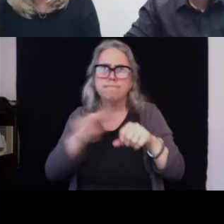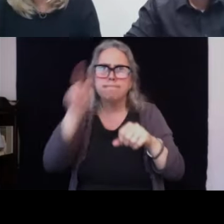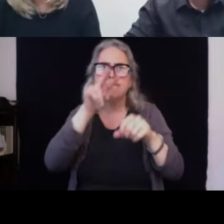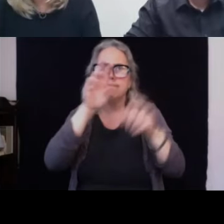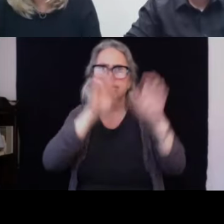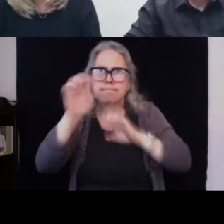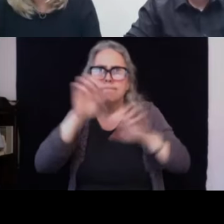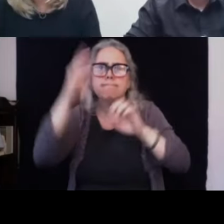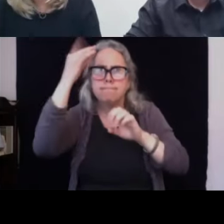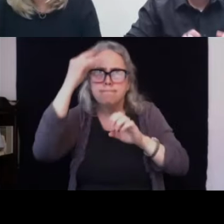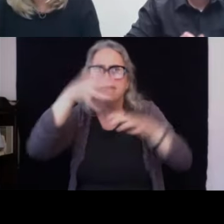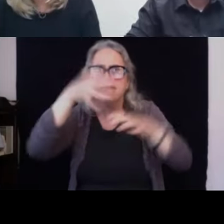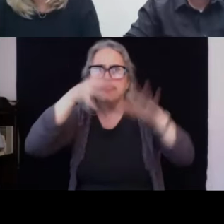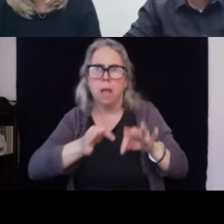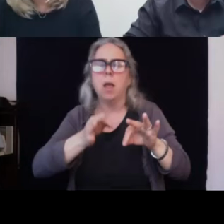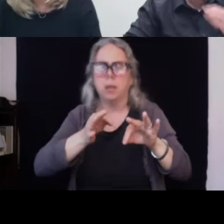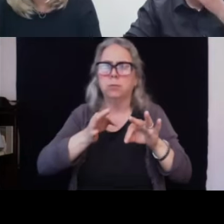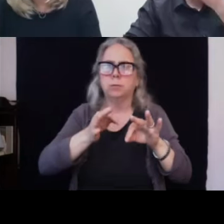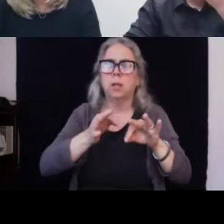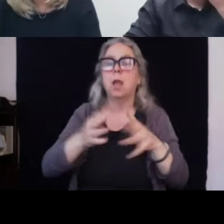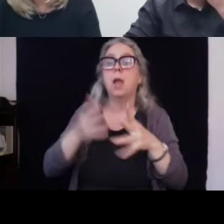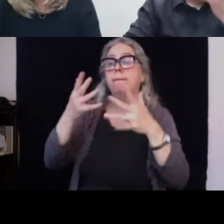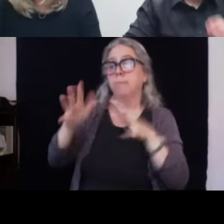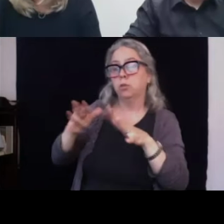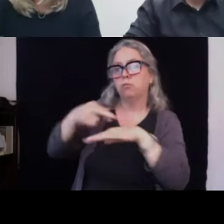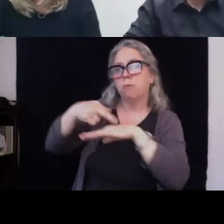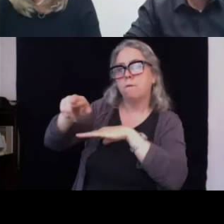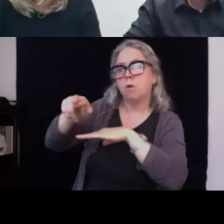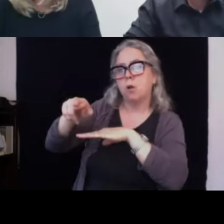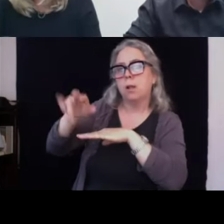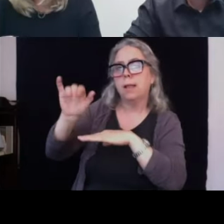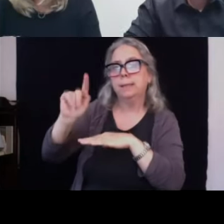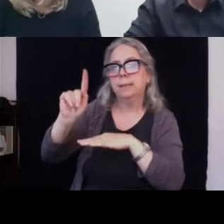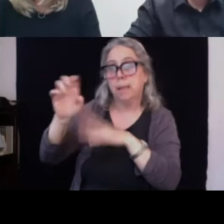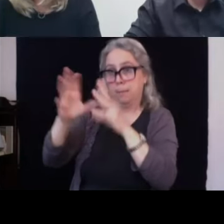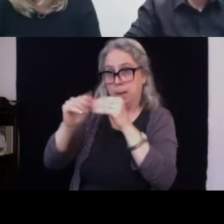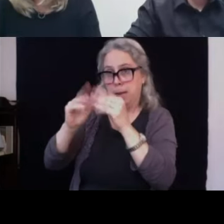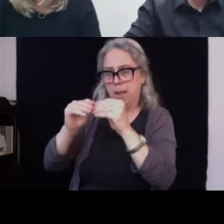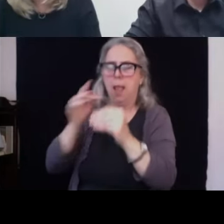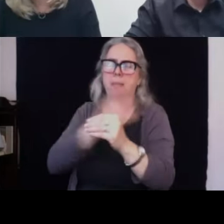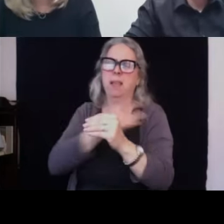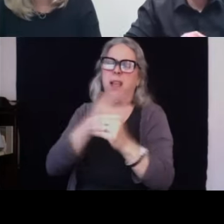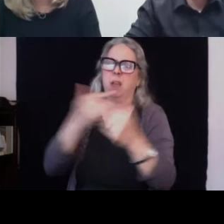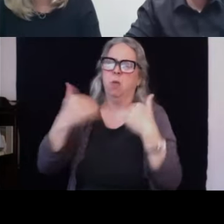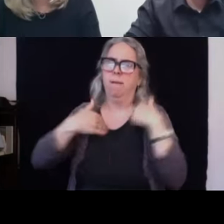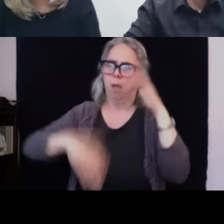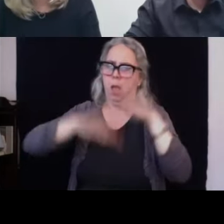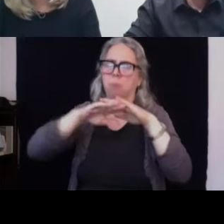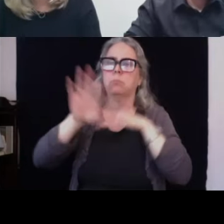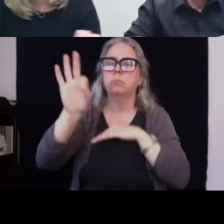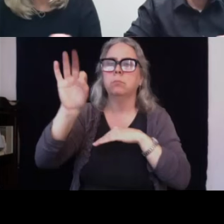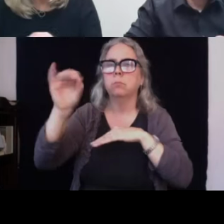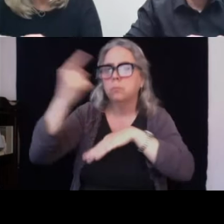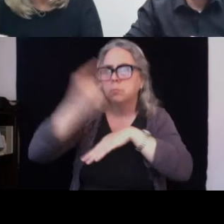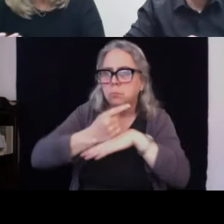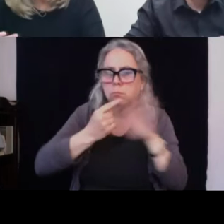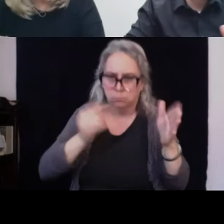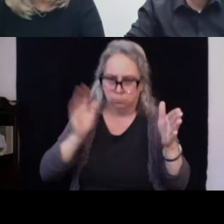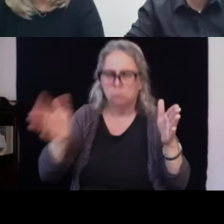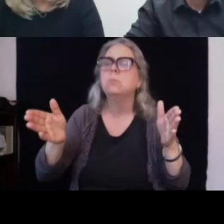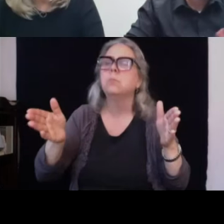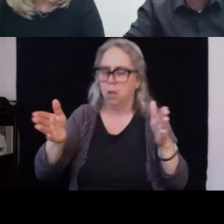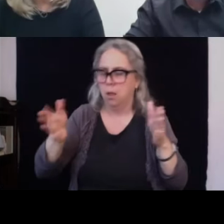After completing a referral intake meeting, they technically have up to 90 days to make that determination.